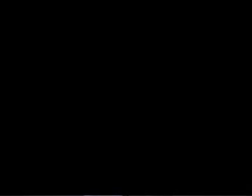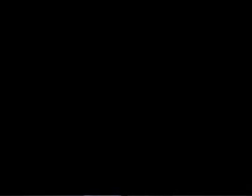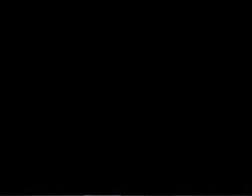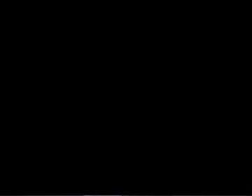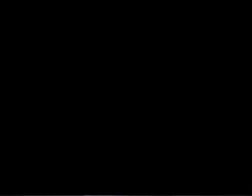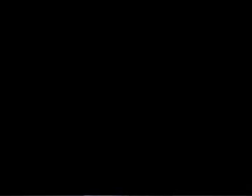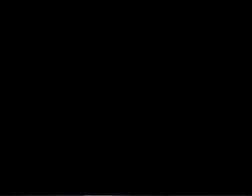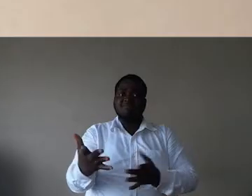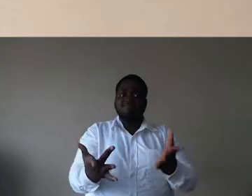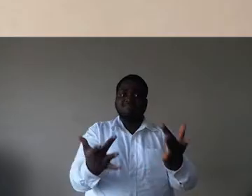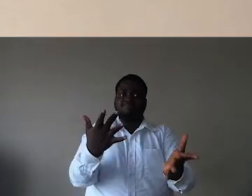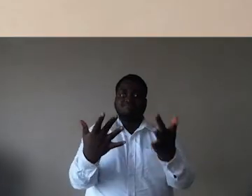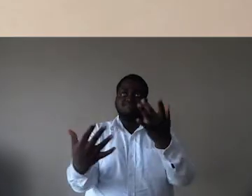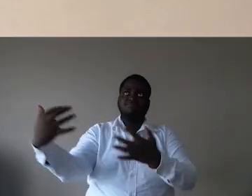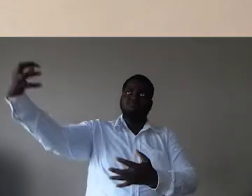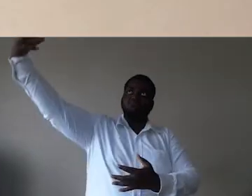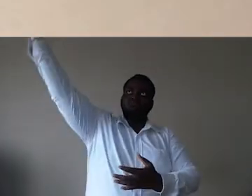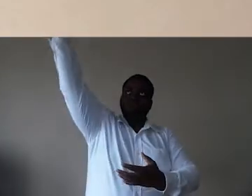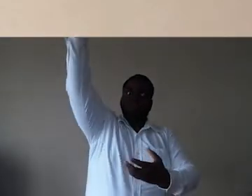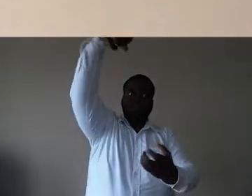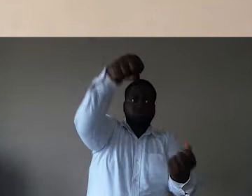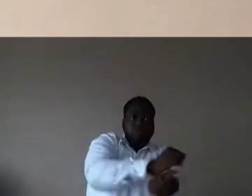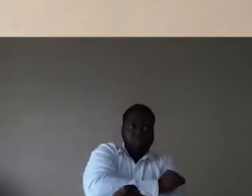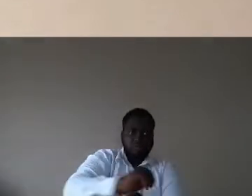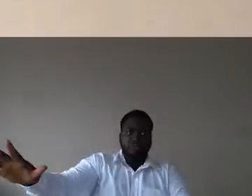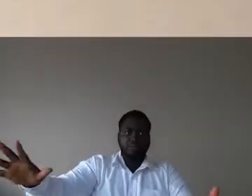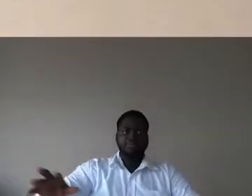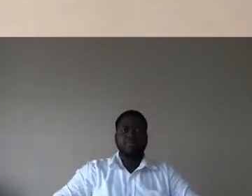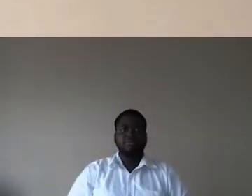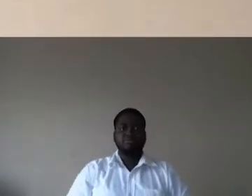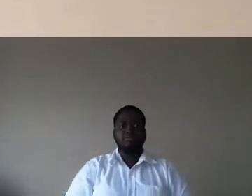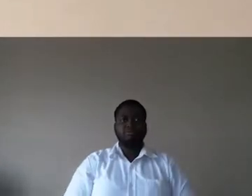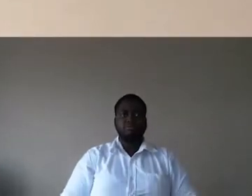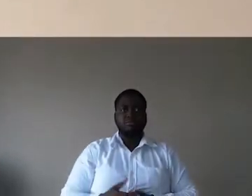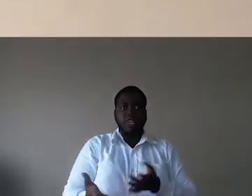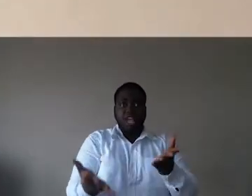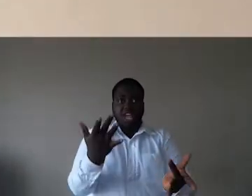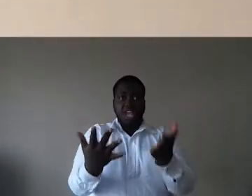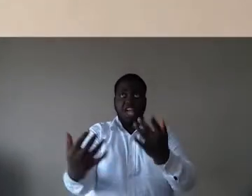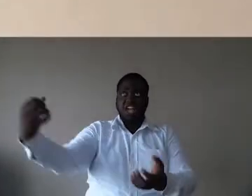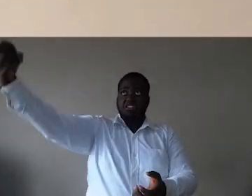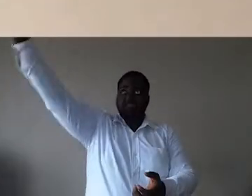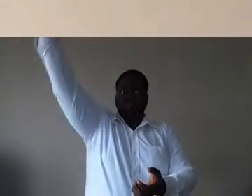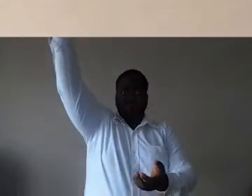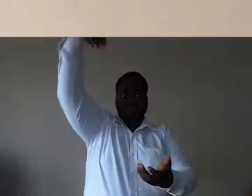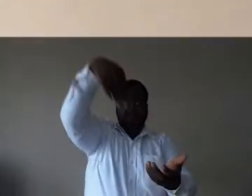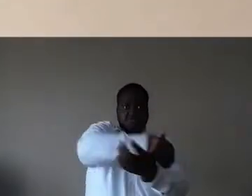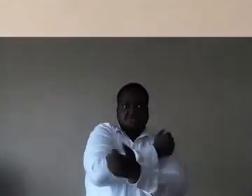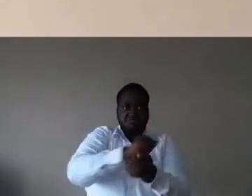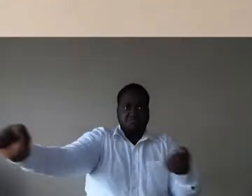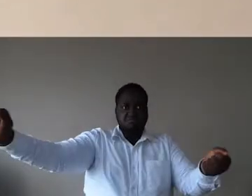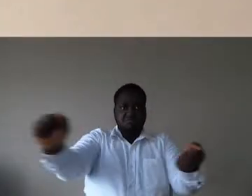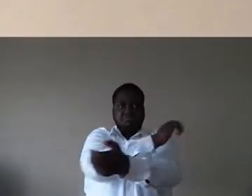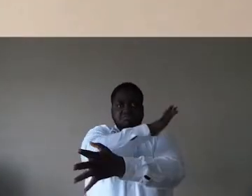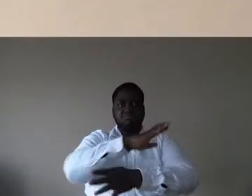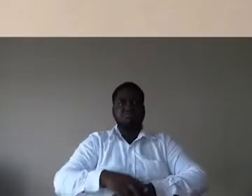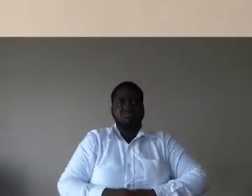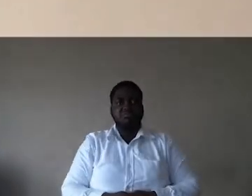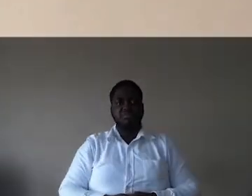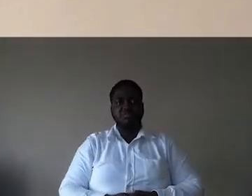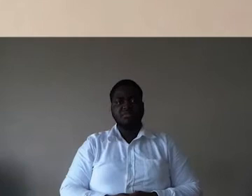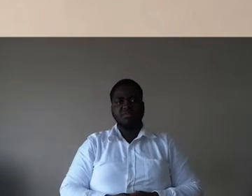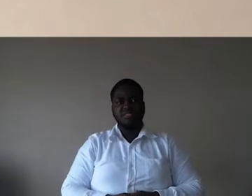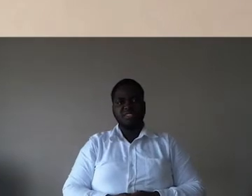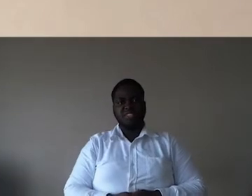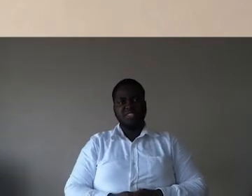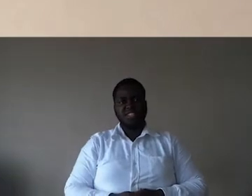Lord. What was the sin of Nadab and Abihu? They were priests, and when you read chapter 9, verse number 16, it will be told us that they were